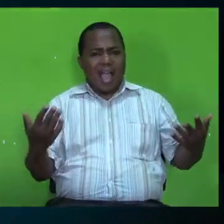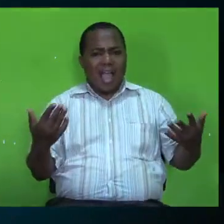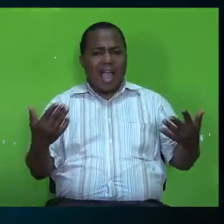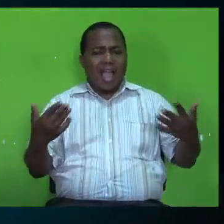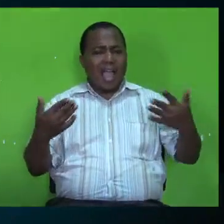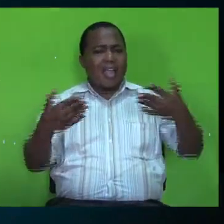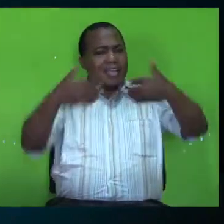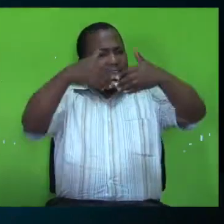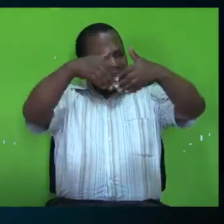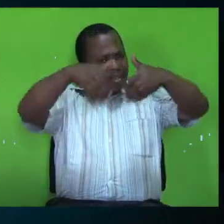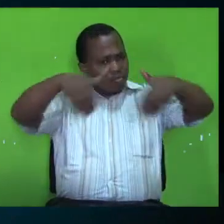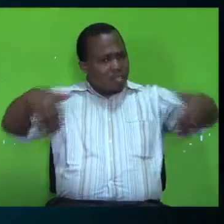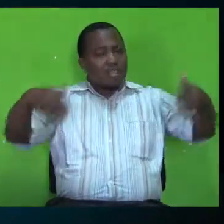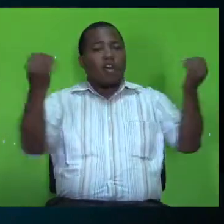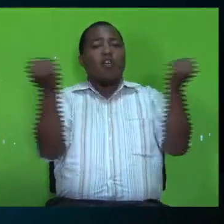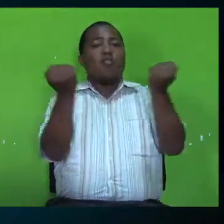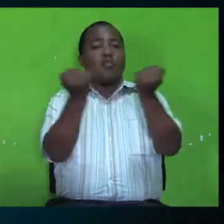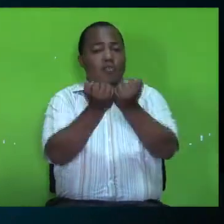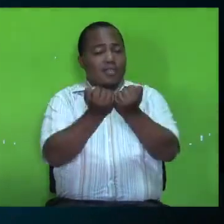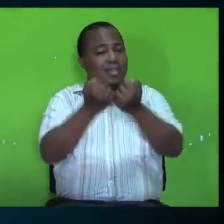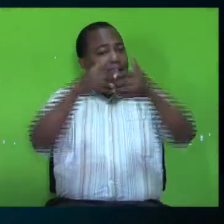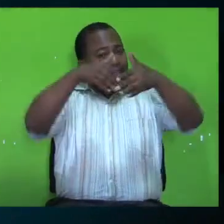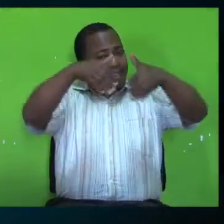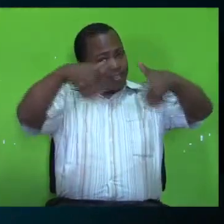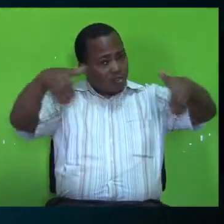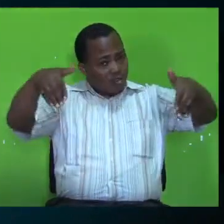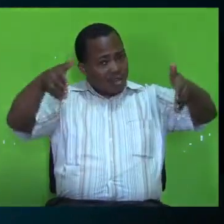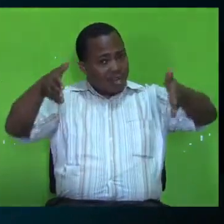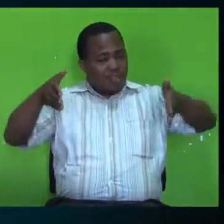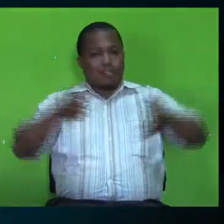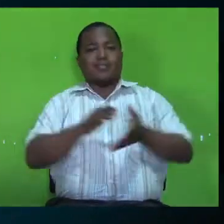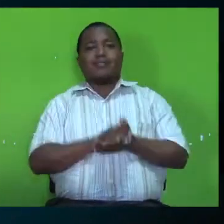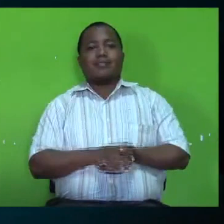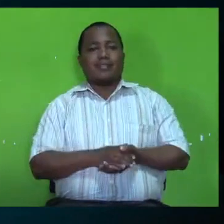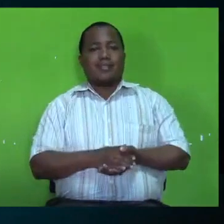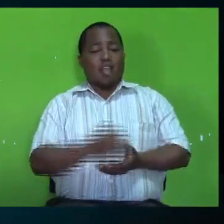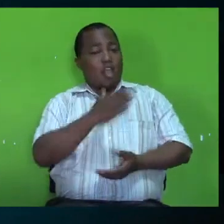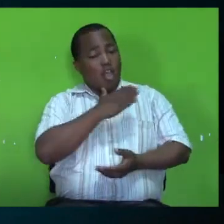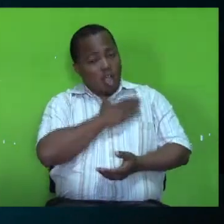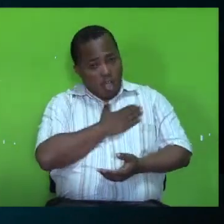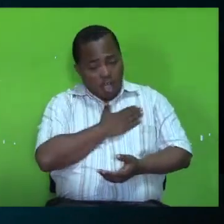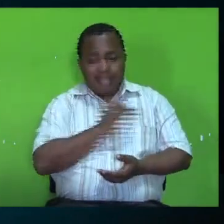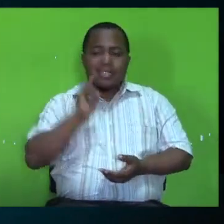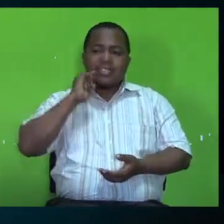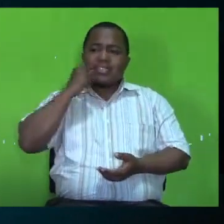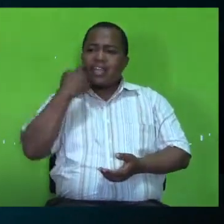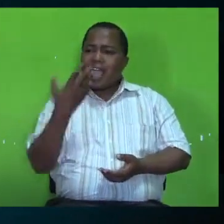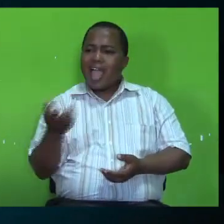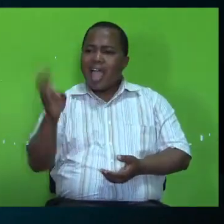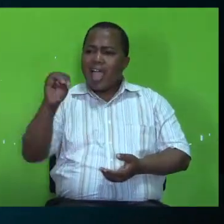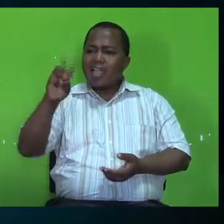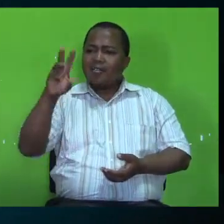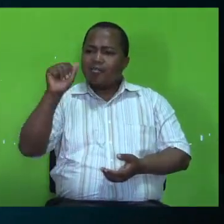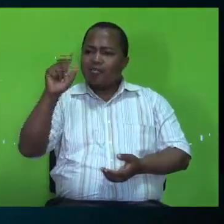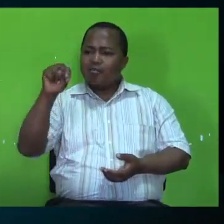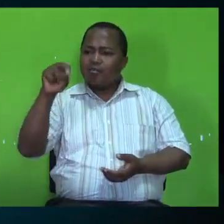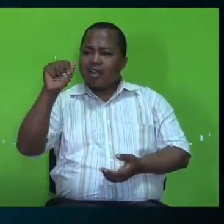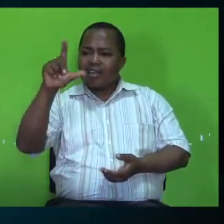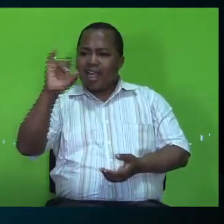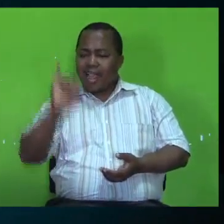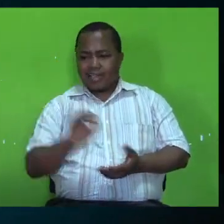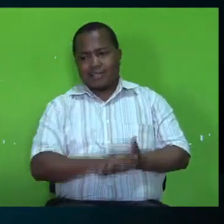made up of cellulose and lignin? Yes, Monali, try, please.